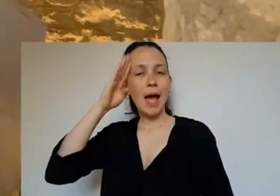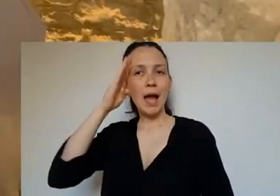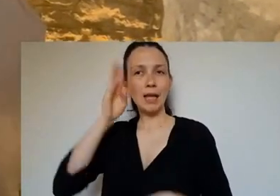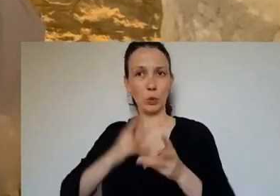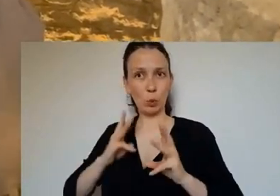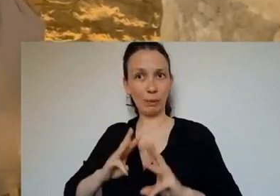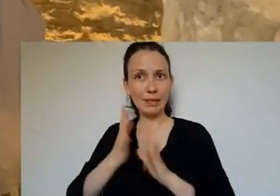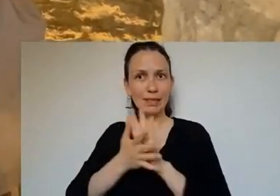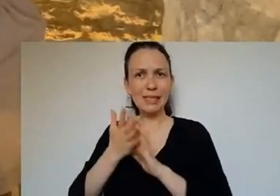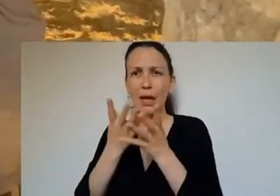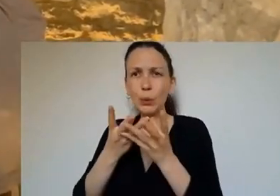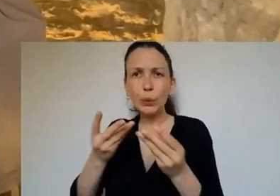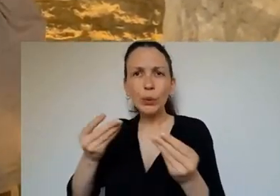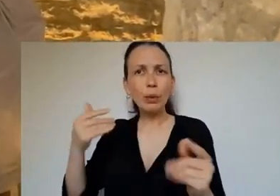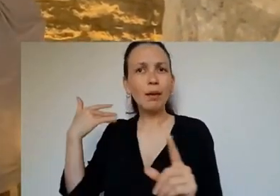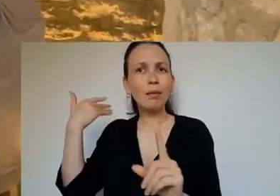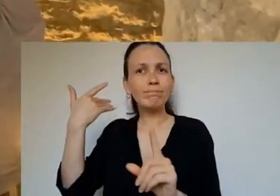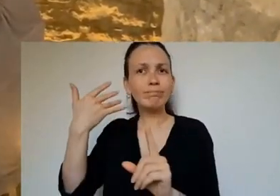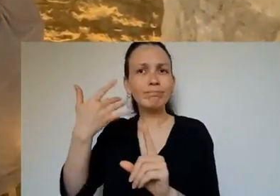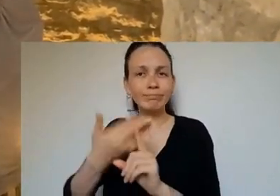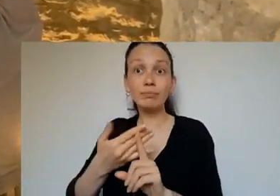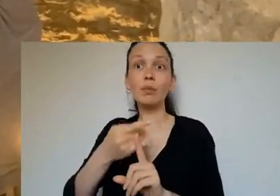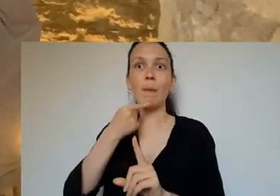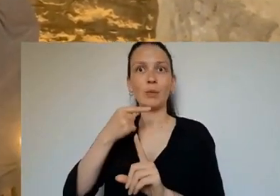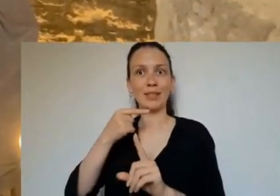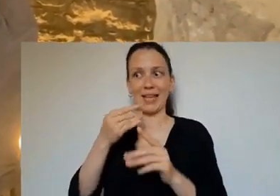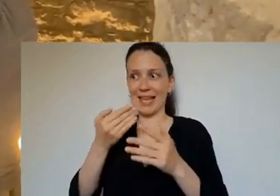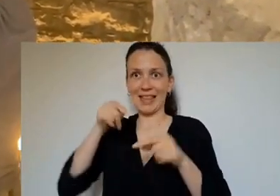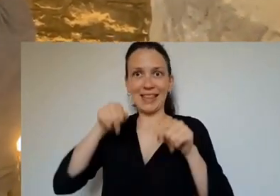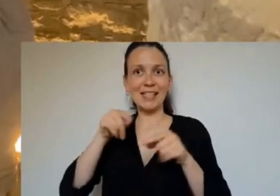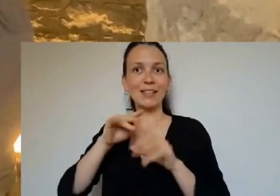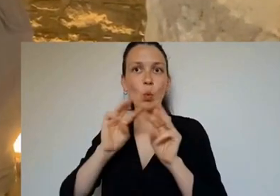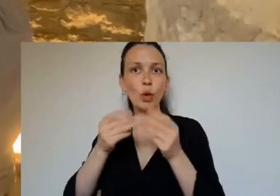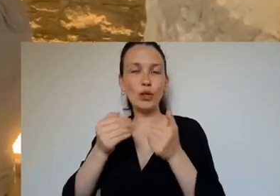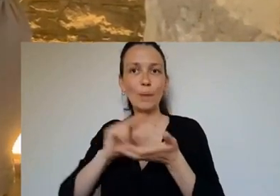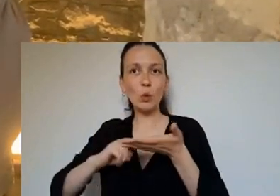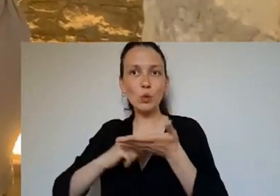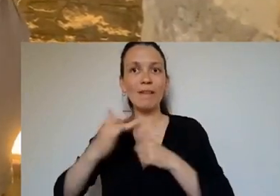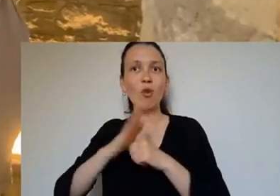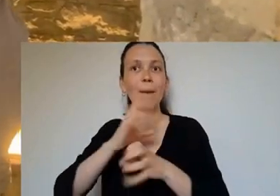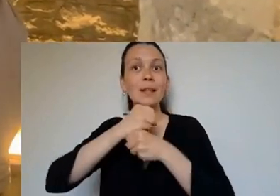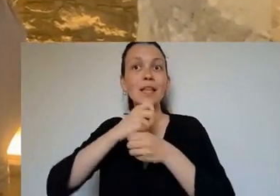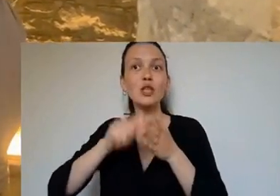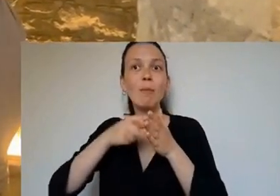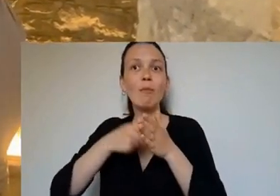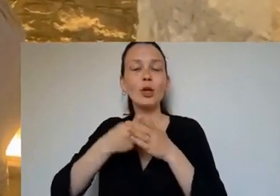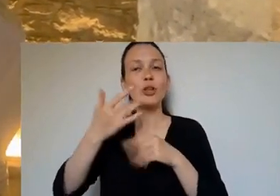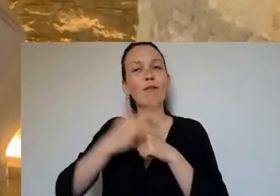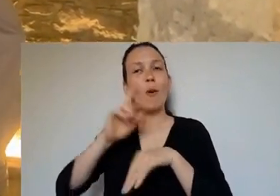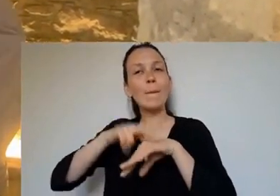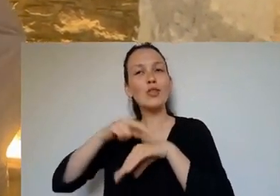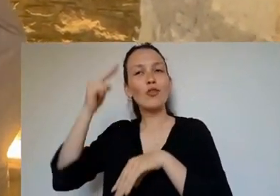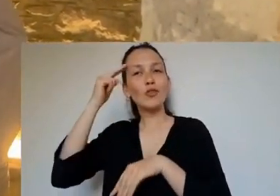culture is well documented, but here it is reinstated to enable us to reconsider the layers of oppression that Deevy's text reveals.